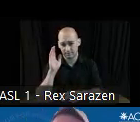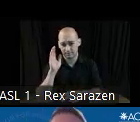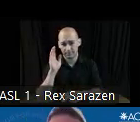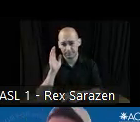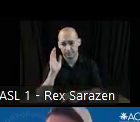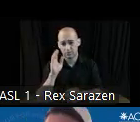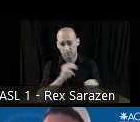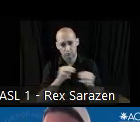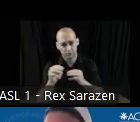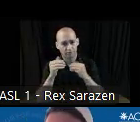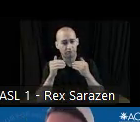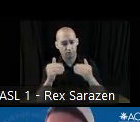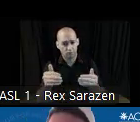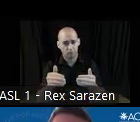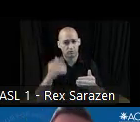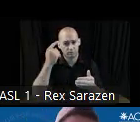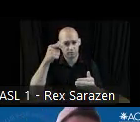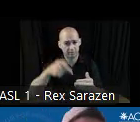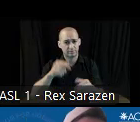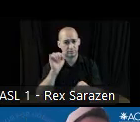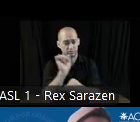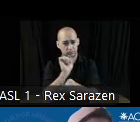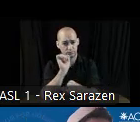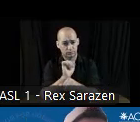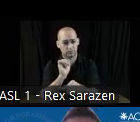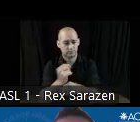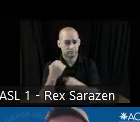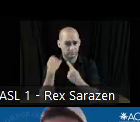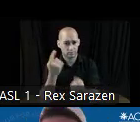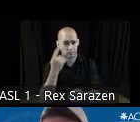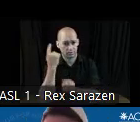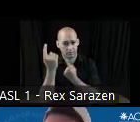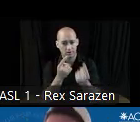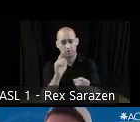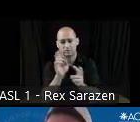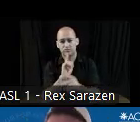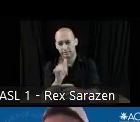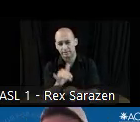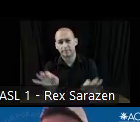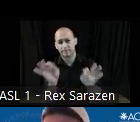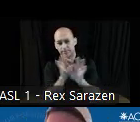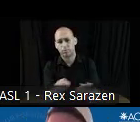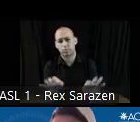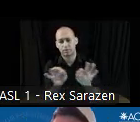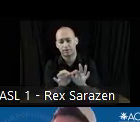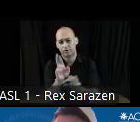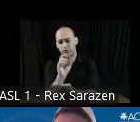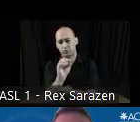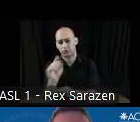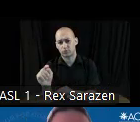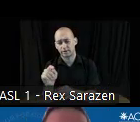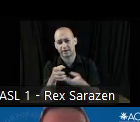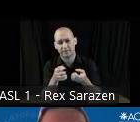moving forward in this work, we thought it was really important to root our efforts as a federal